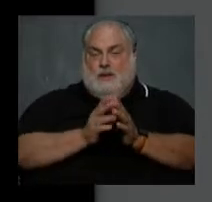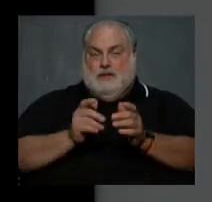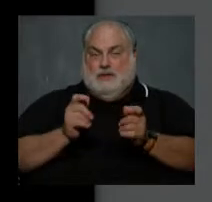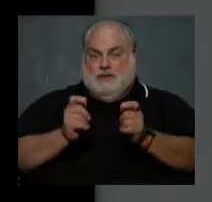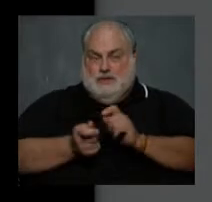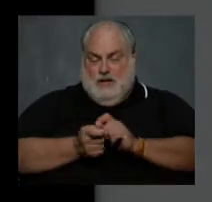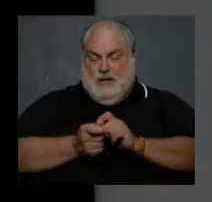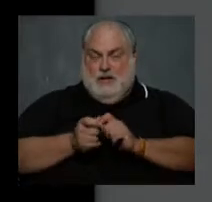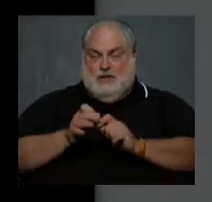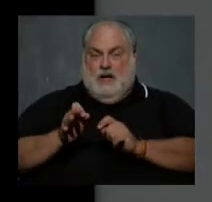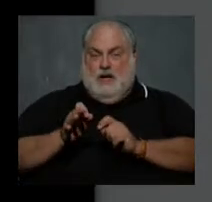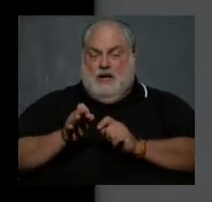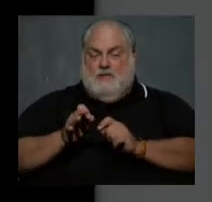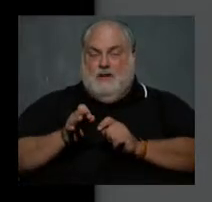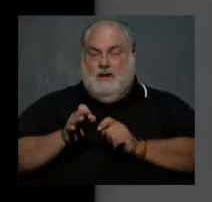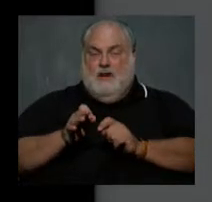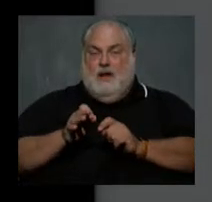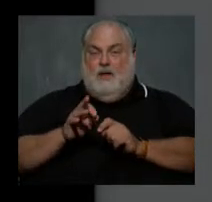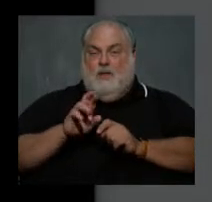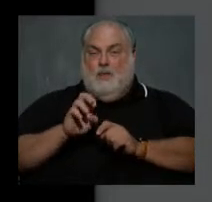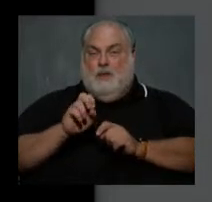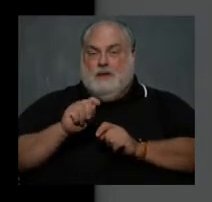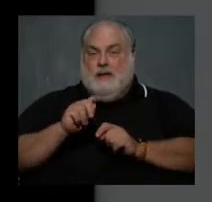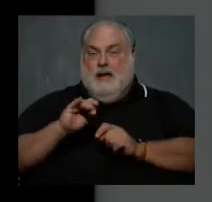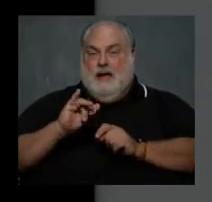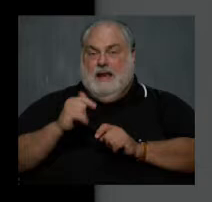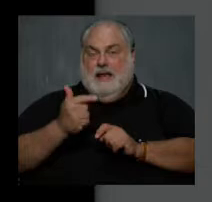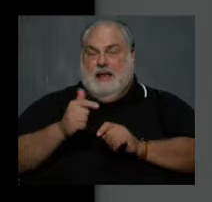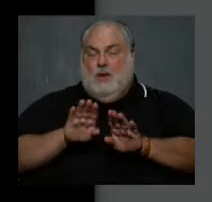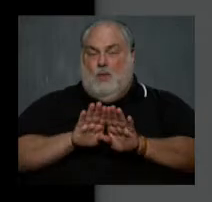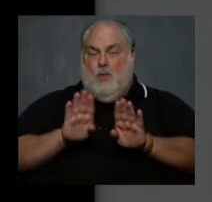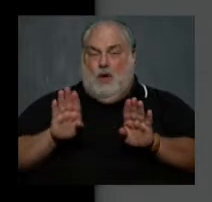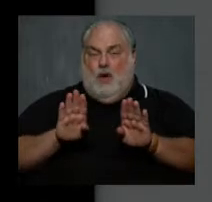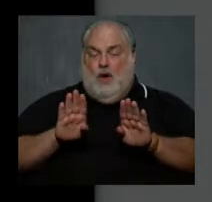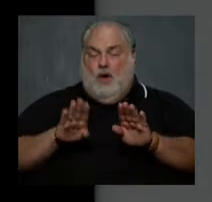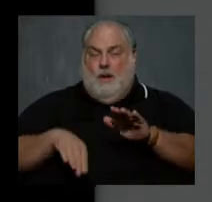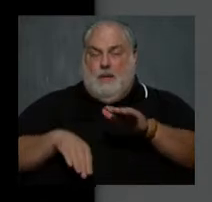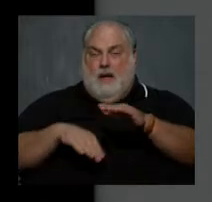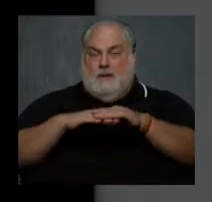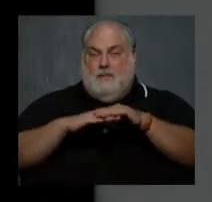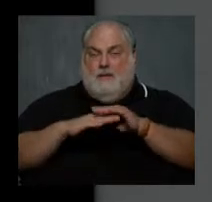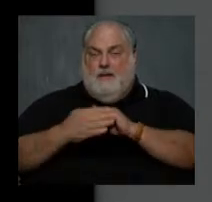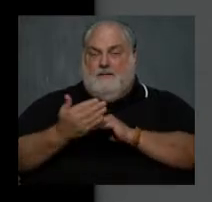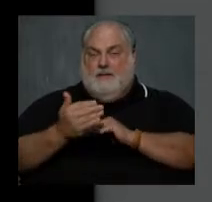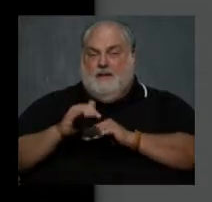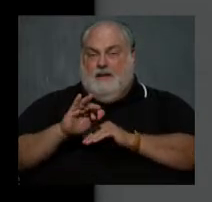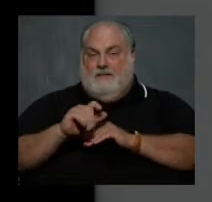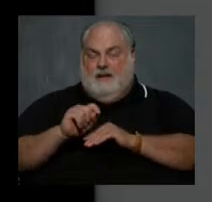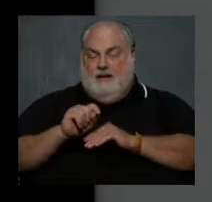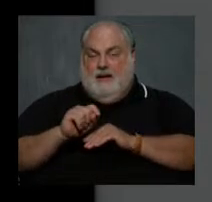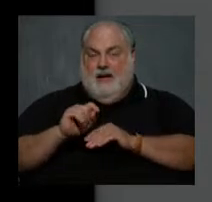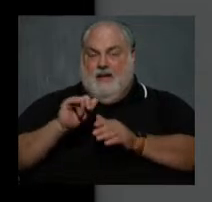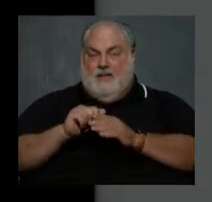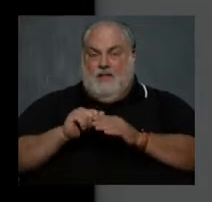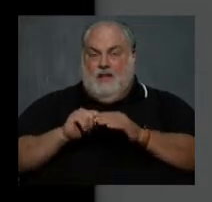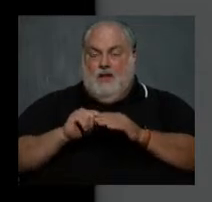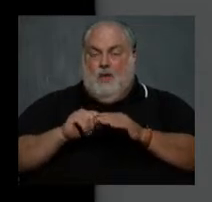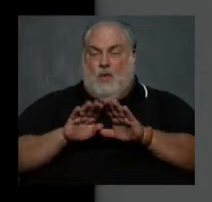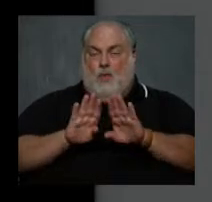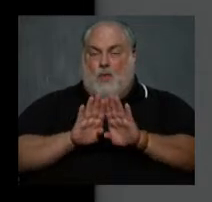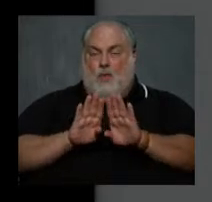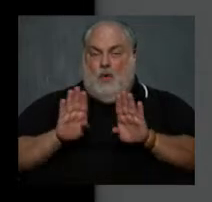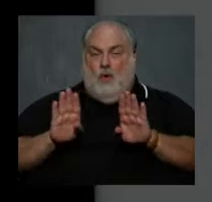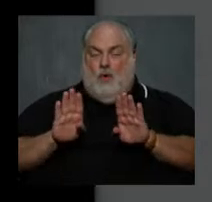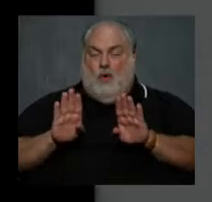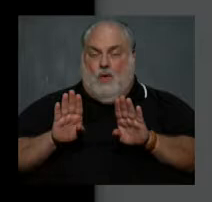land alteration ordinance to allow retaining wall heights to exceed the typical maximum height of 15 feet. The applicant indicates the wall heights will range